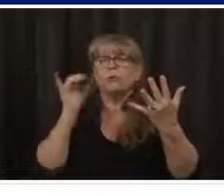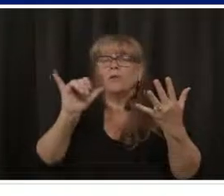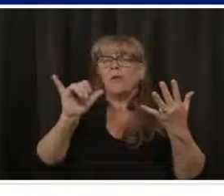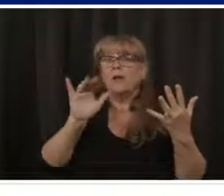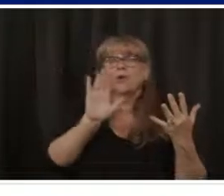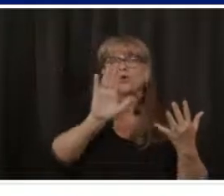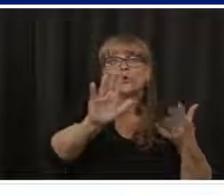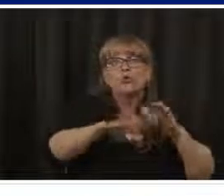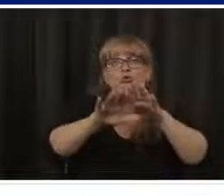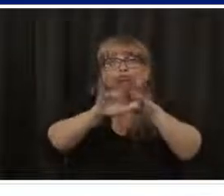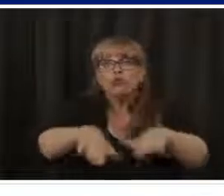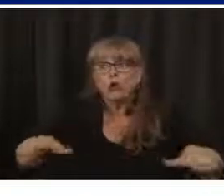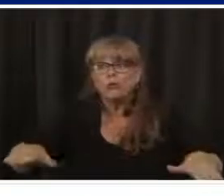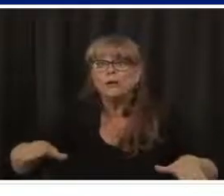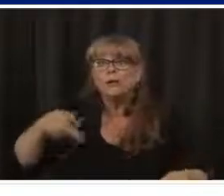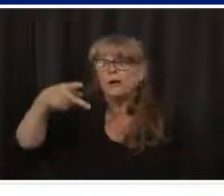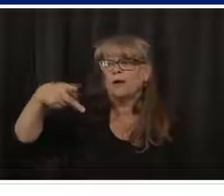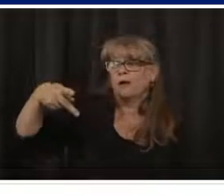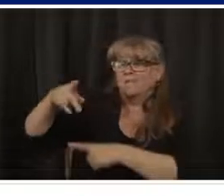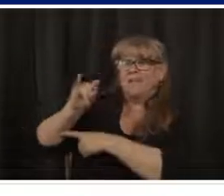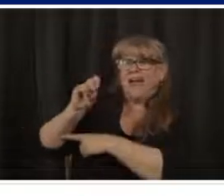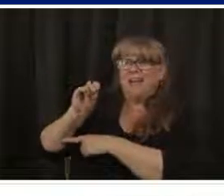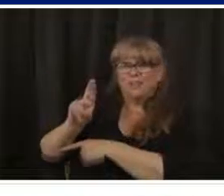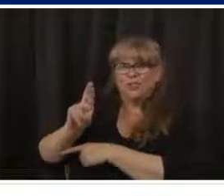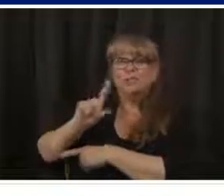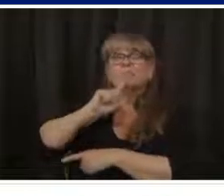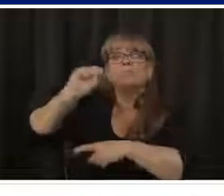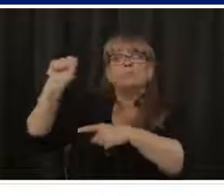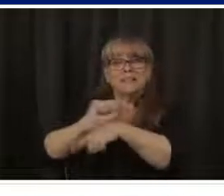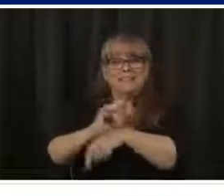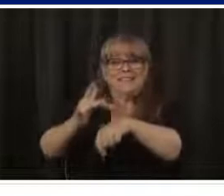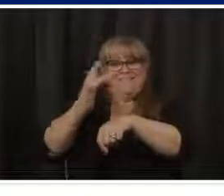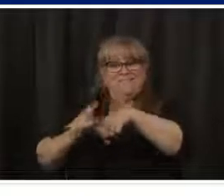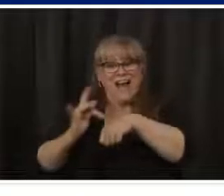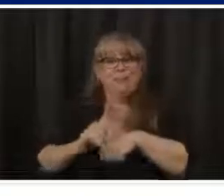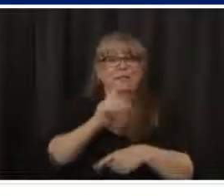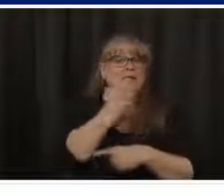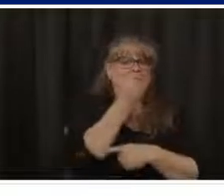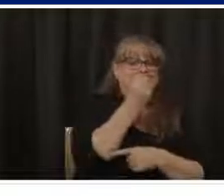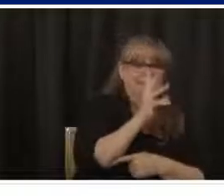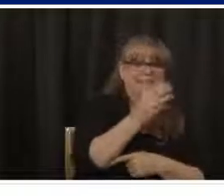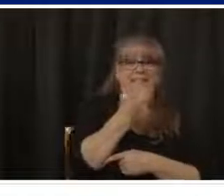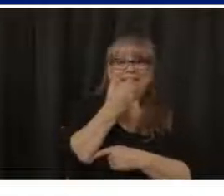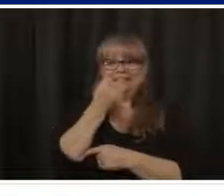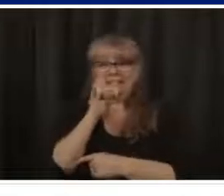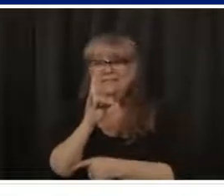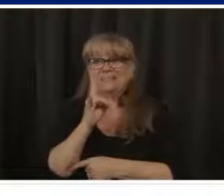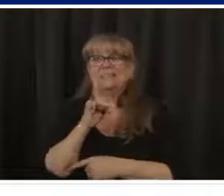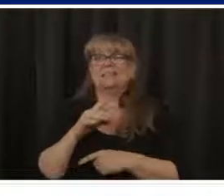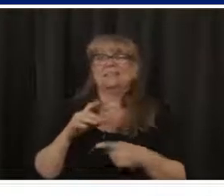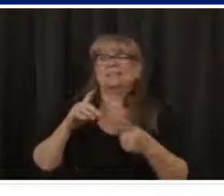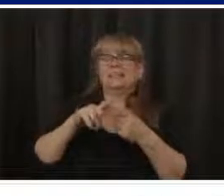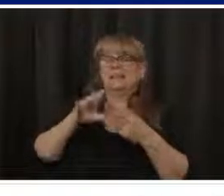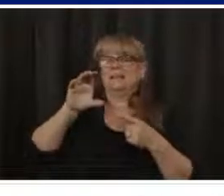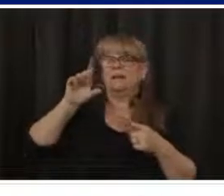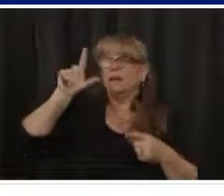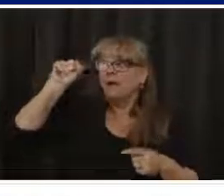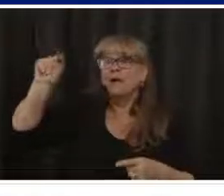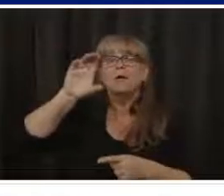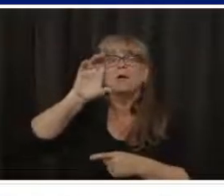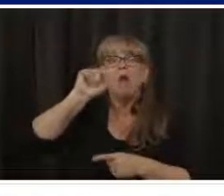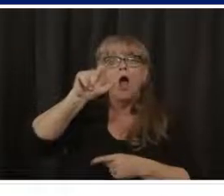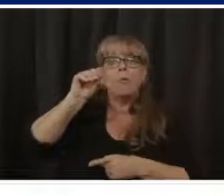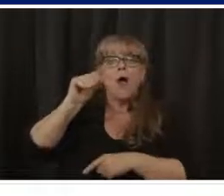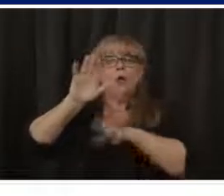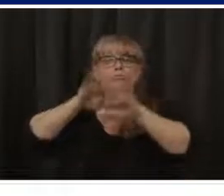for 16 and 17-year-olds, and I want to be clear. And Colorado's Children's Hospital is going to be a partner now in working with 16